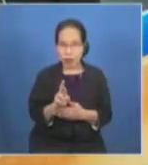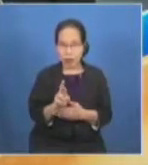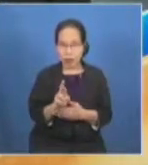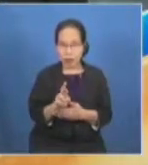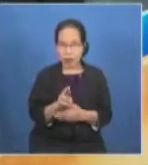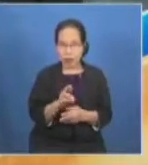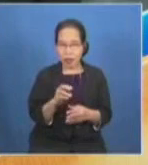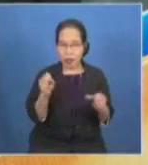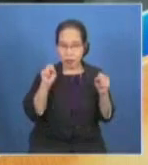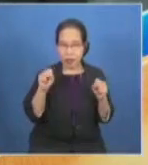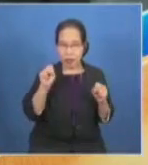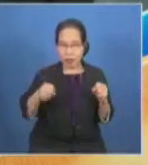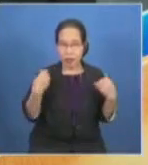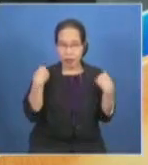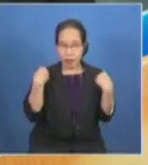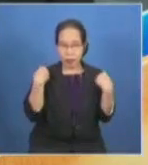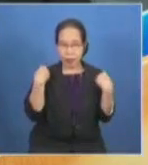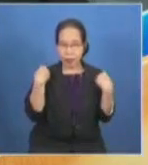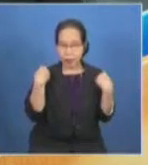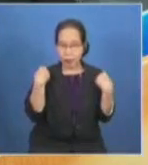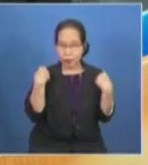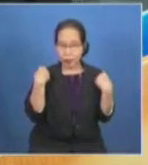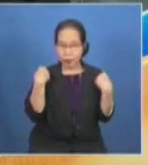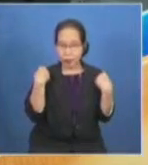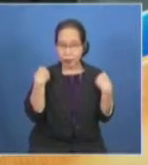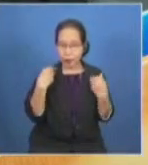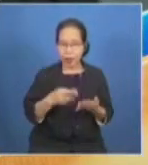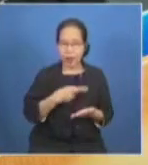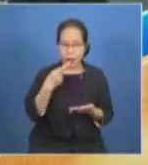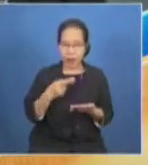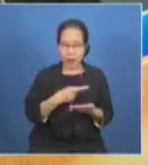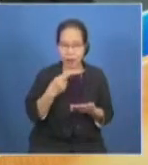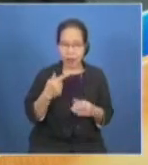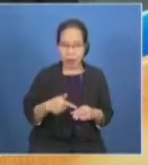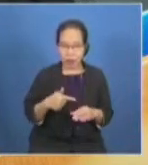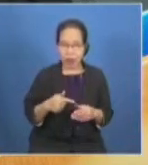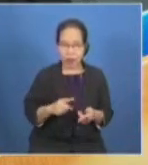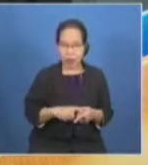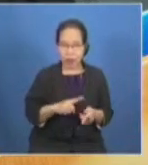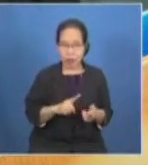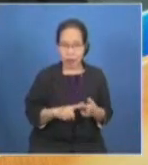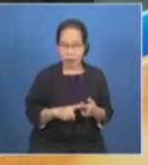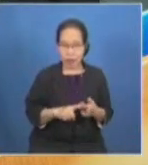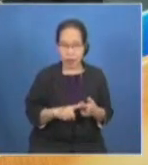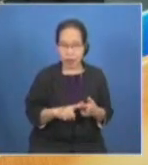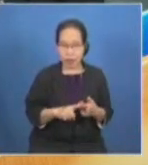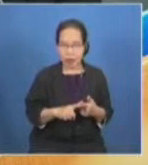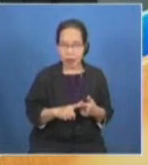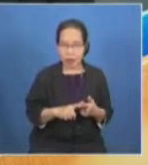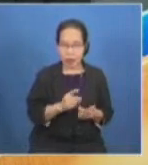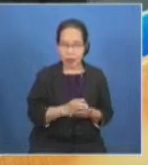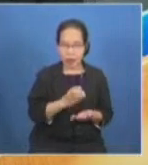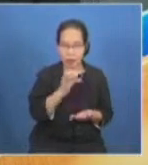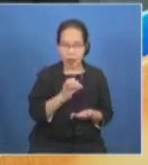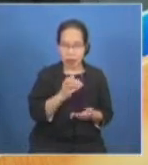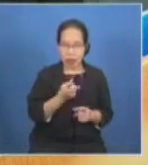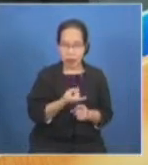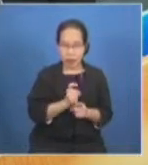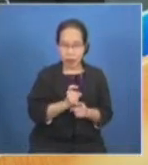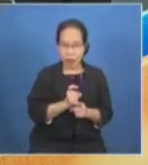Grocery at bigas yung dilata ay galing sa province at